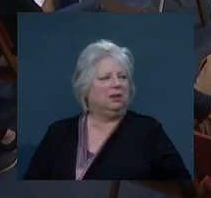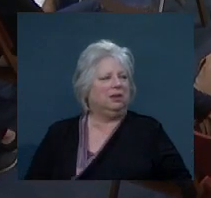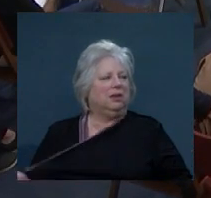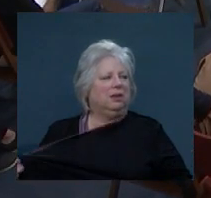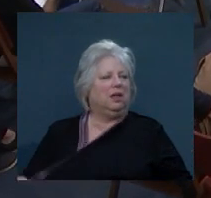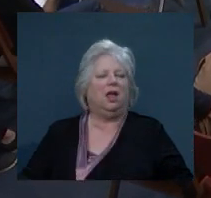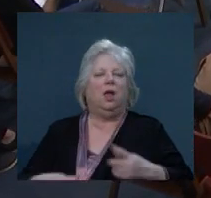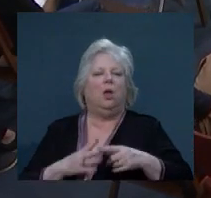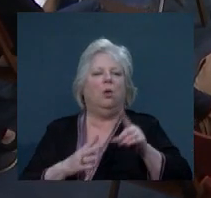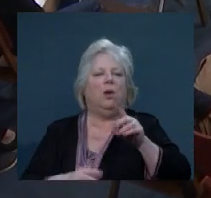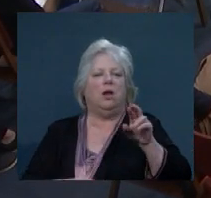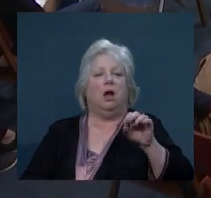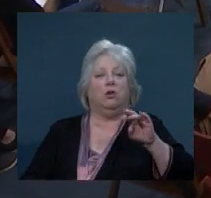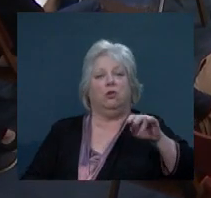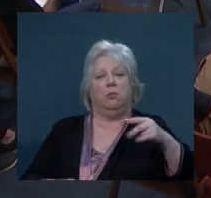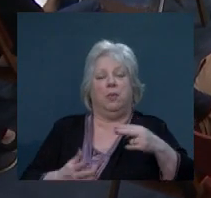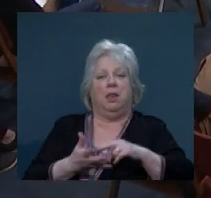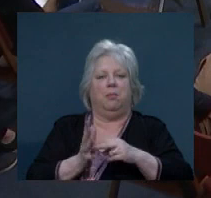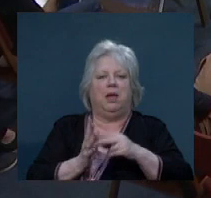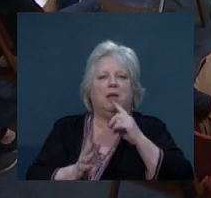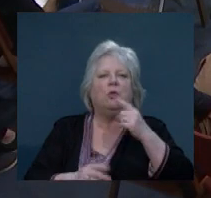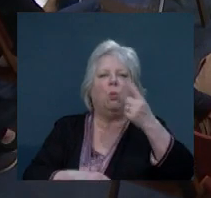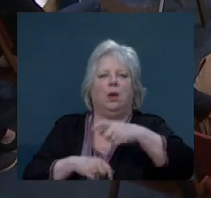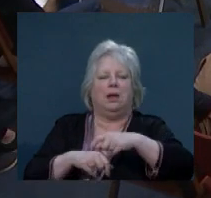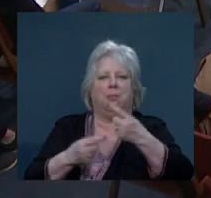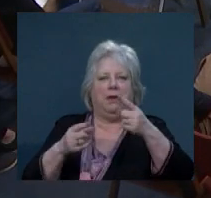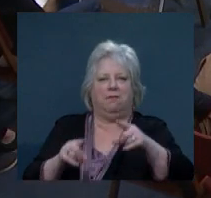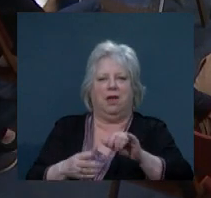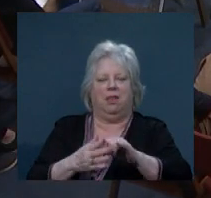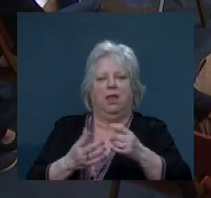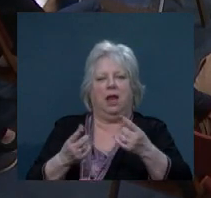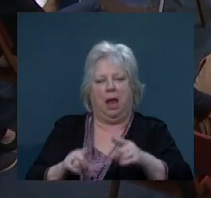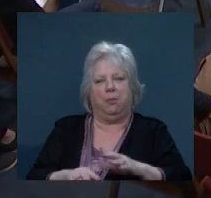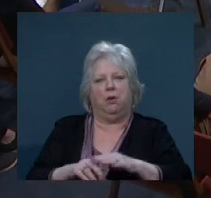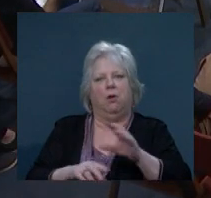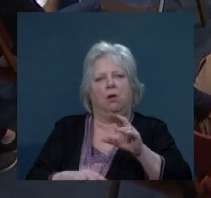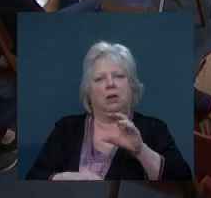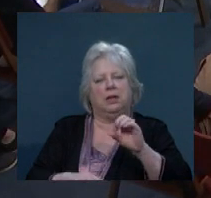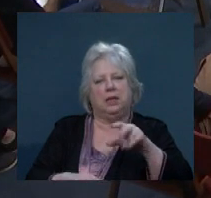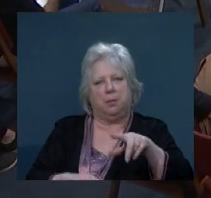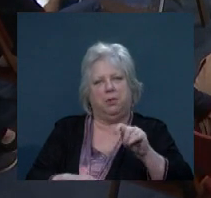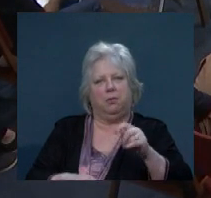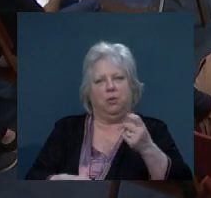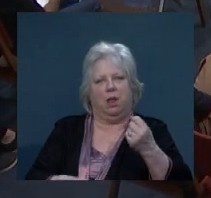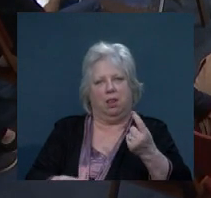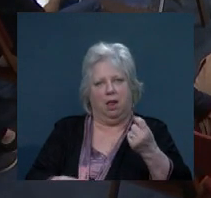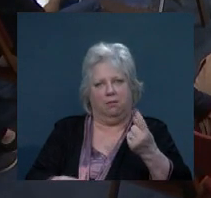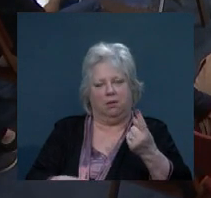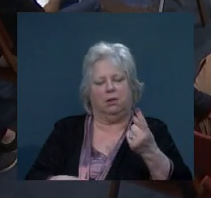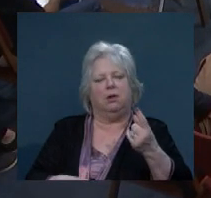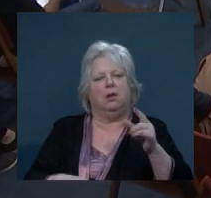What Dr. Smith's referring to was a one-time event that occurred on September 11th. It was the